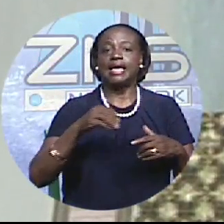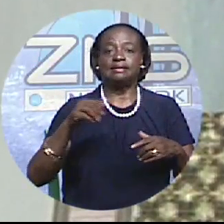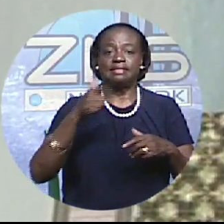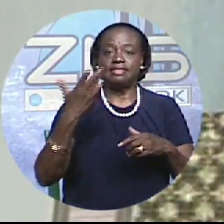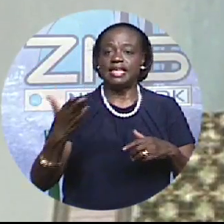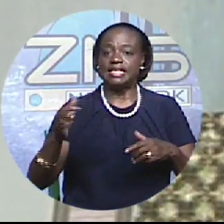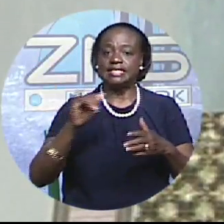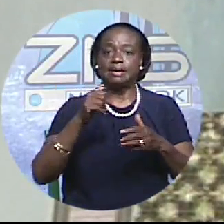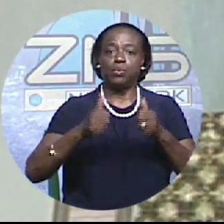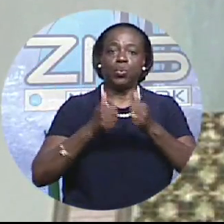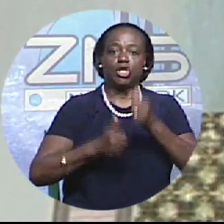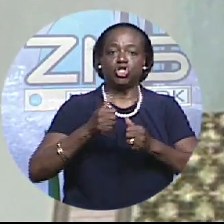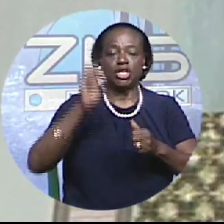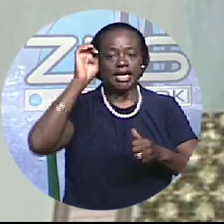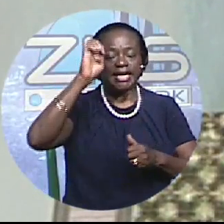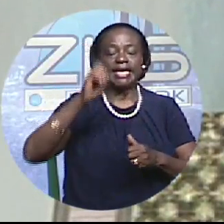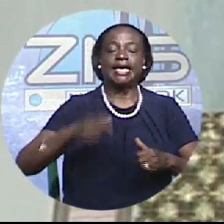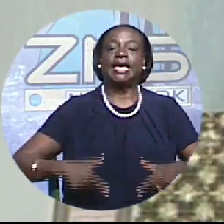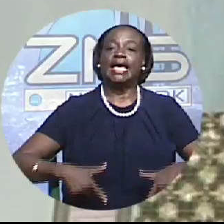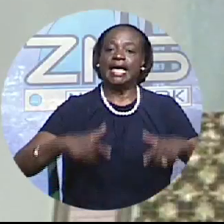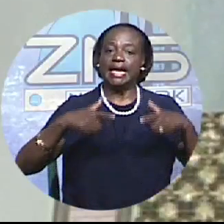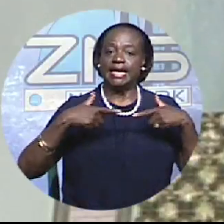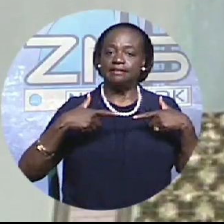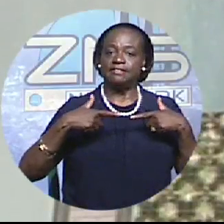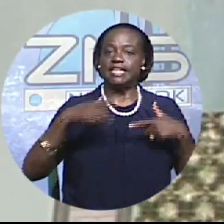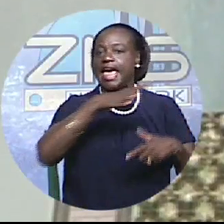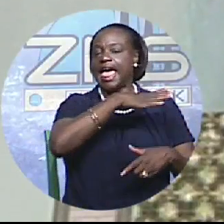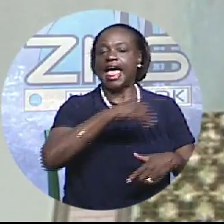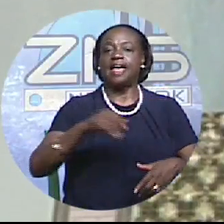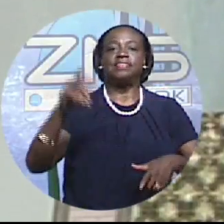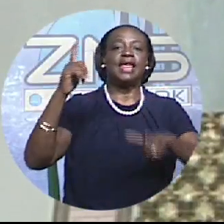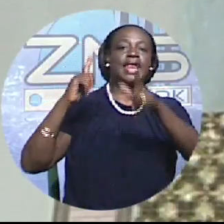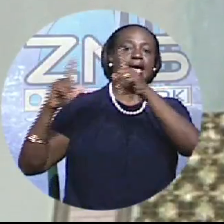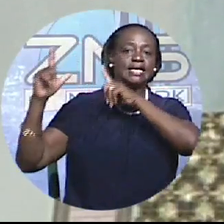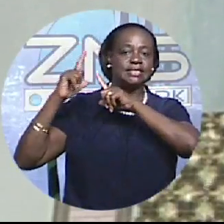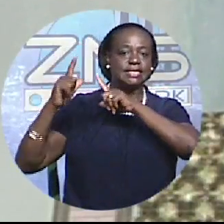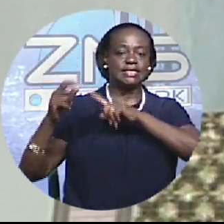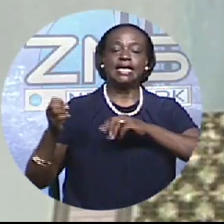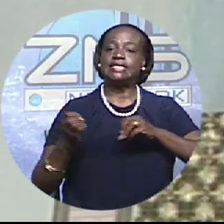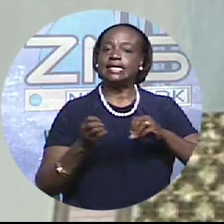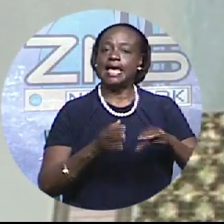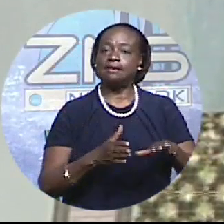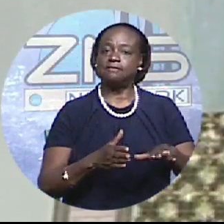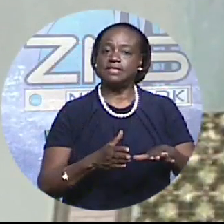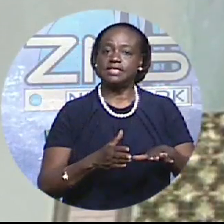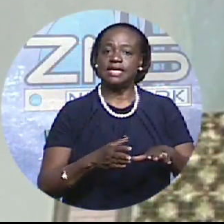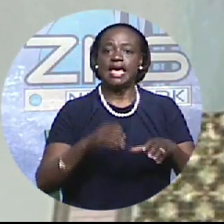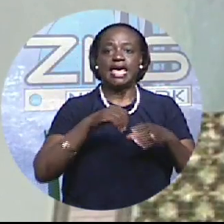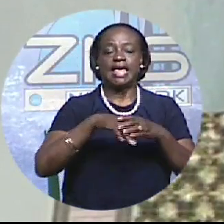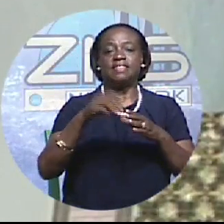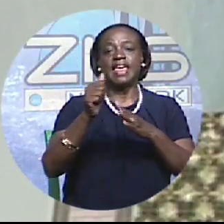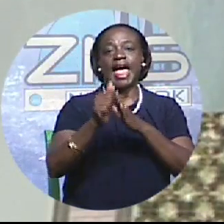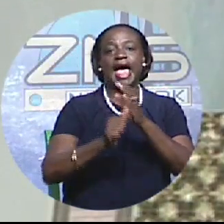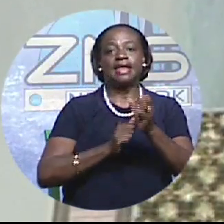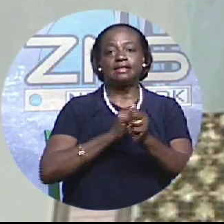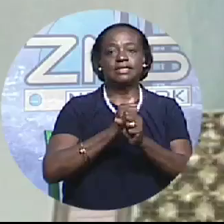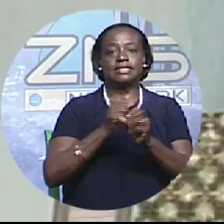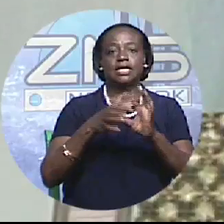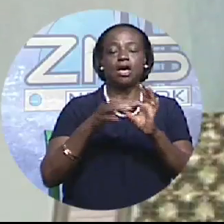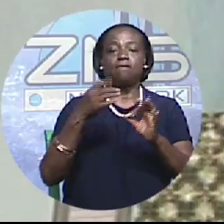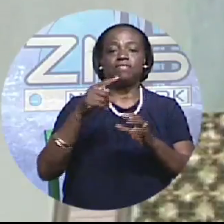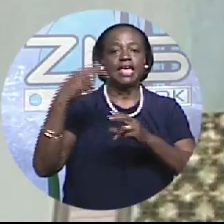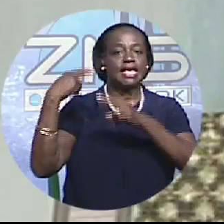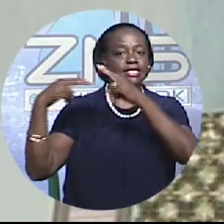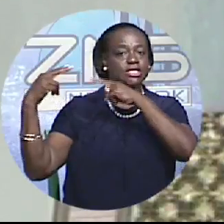lived, and the legacy he has left indelibly planted in the annals of